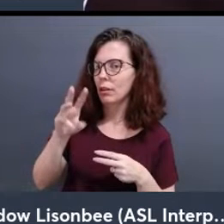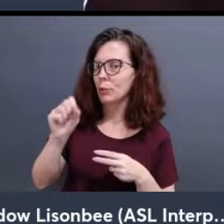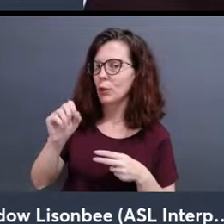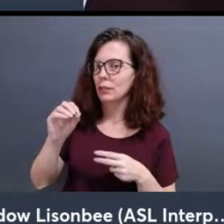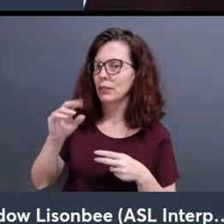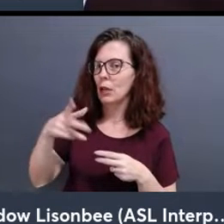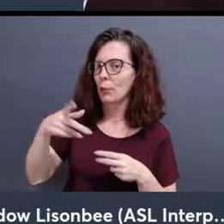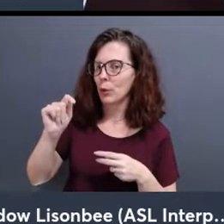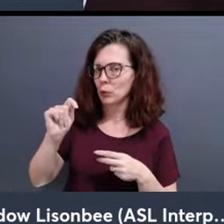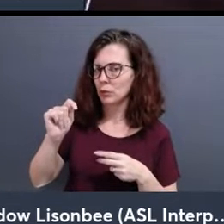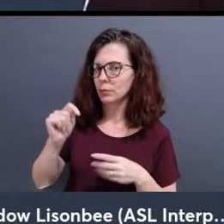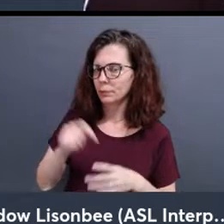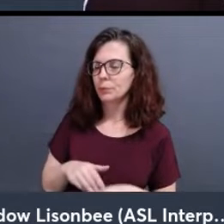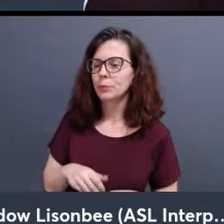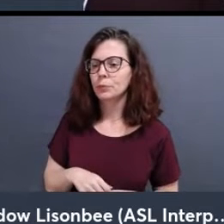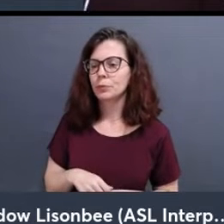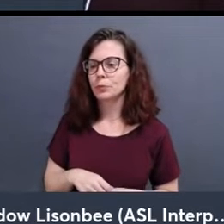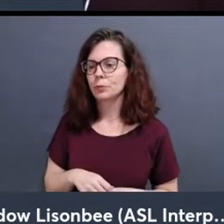Outposts.